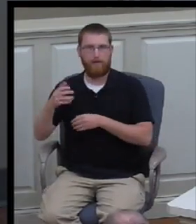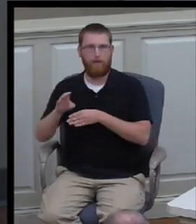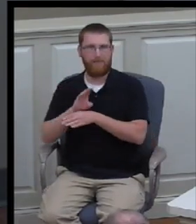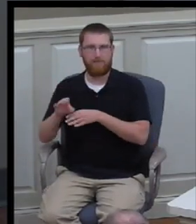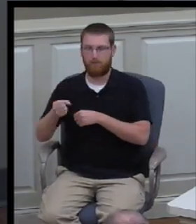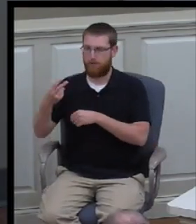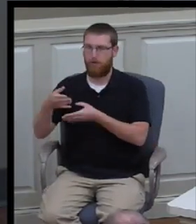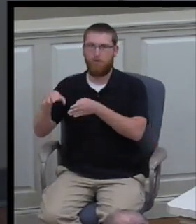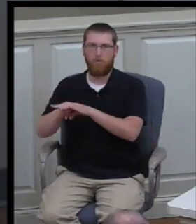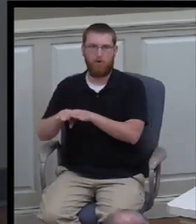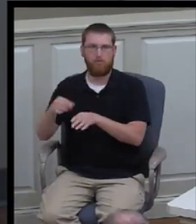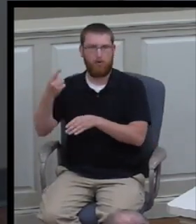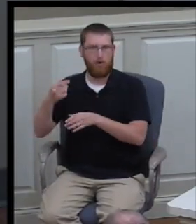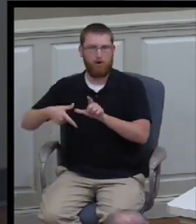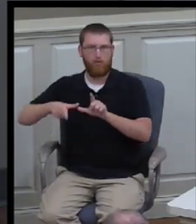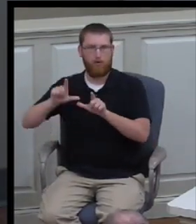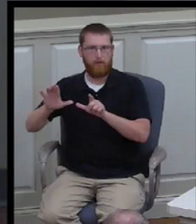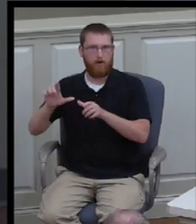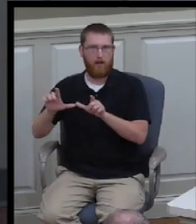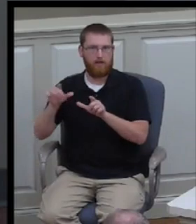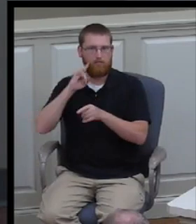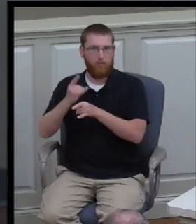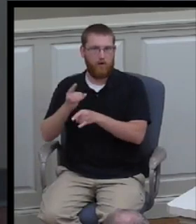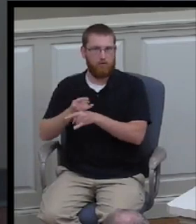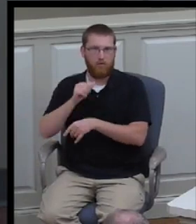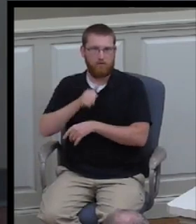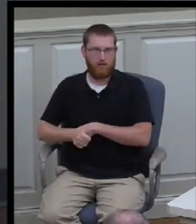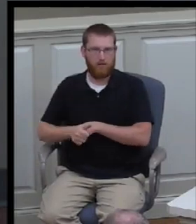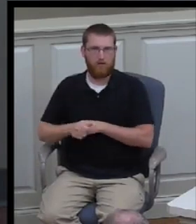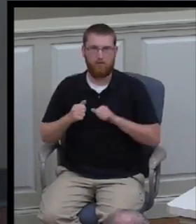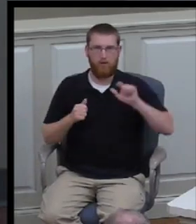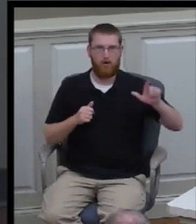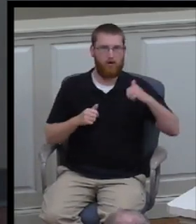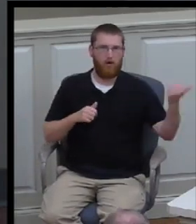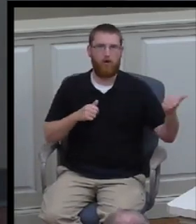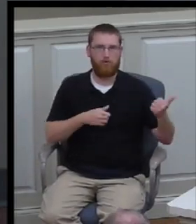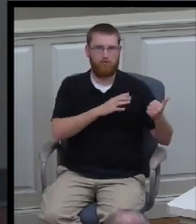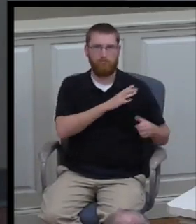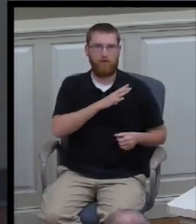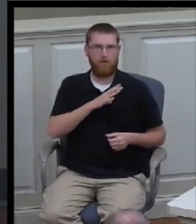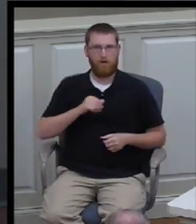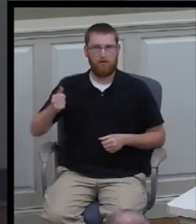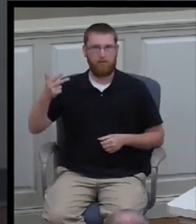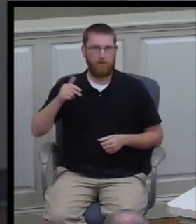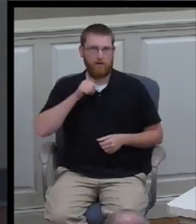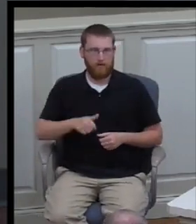closed, and one of them decided not to renew. So, but we got everyone else's license renewed, so that kept us very busy.